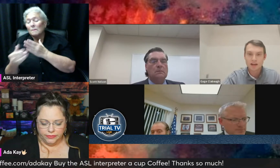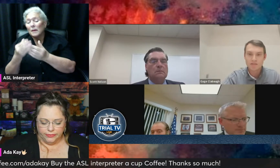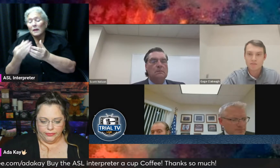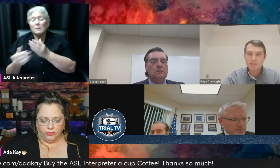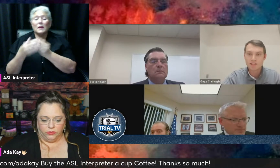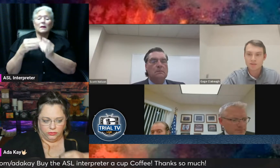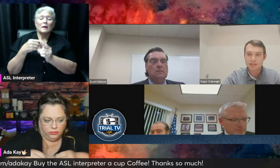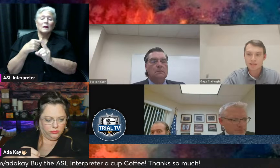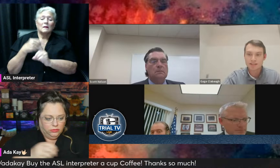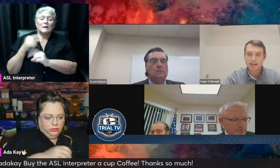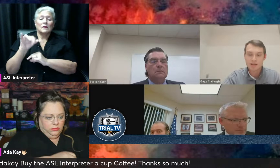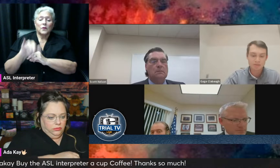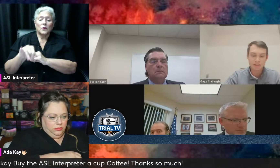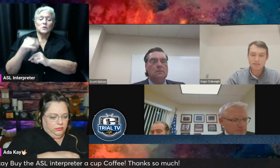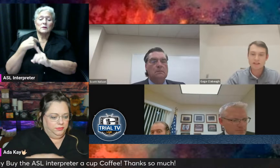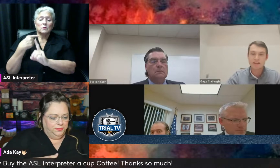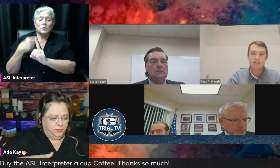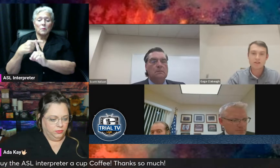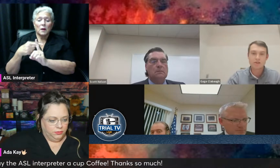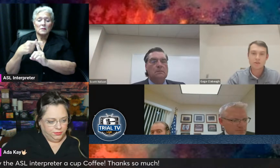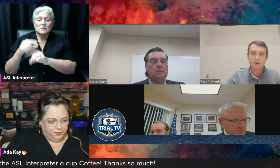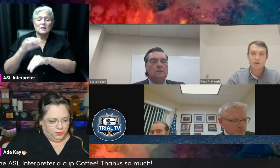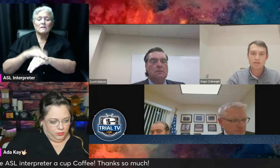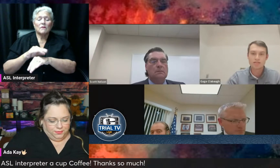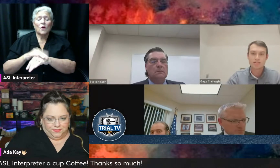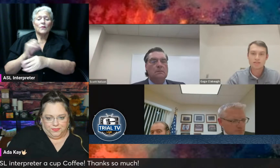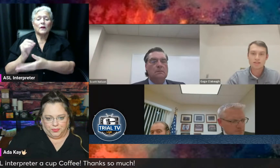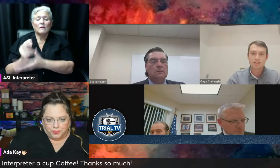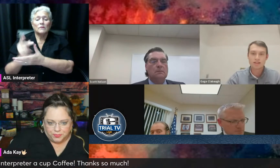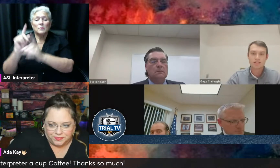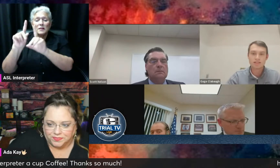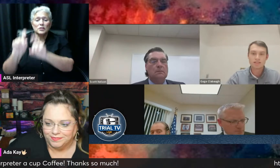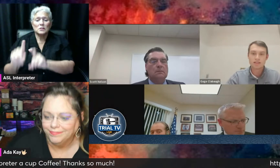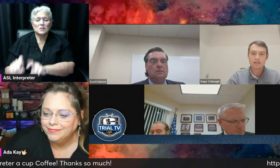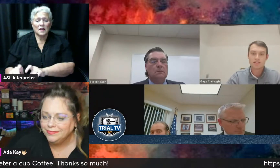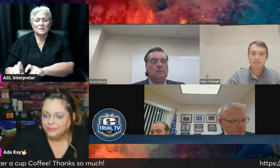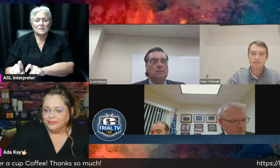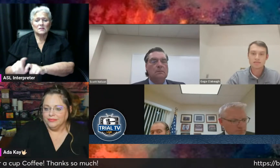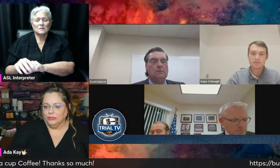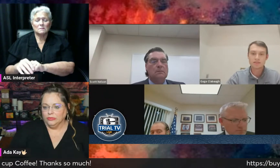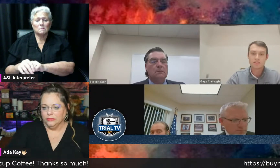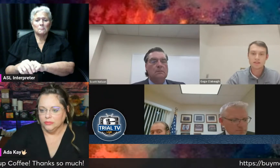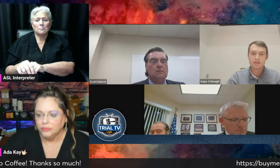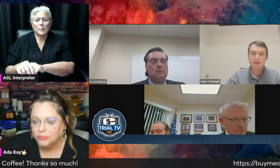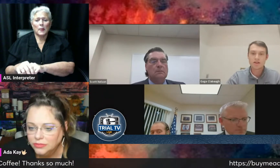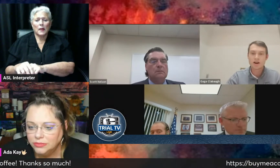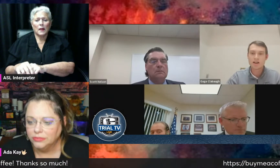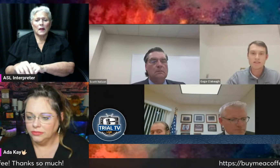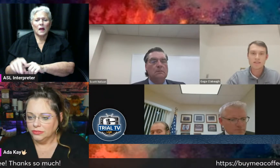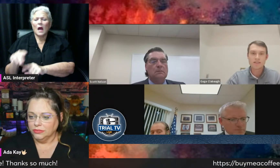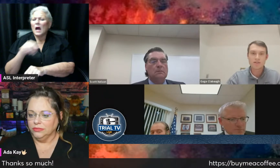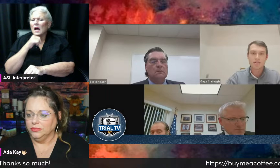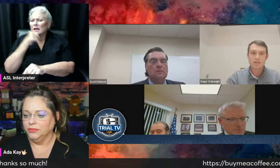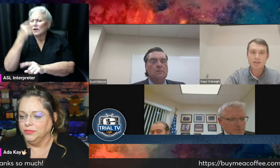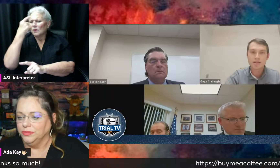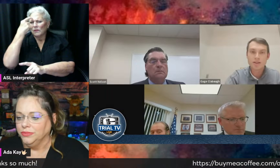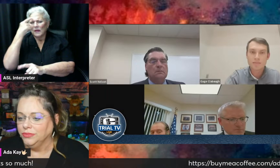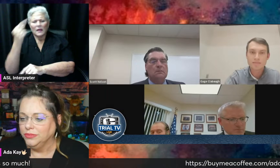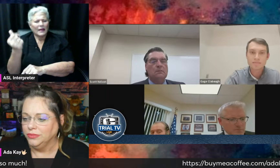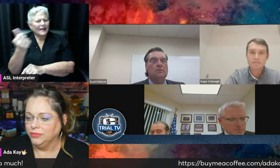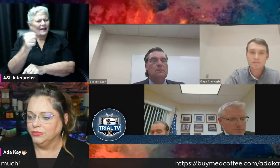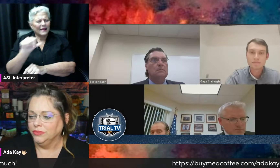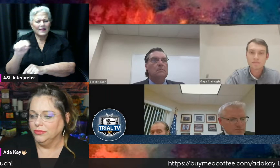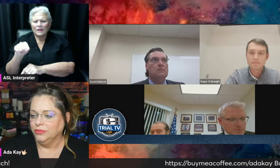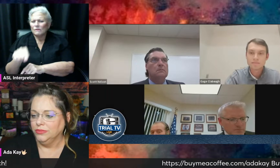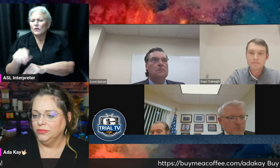that confirmational test, I don't believe any of those were uh, are on the targeted screen at